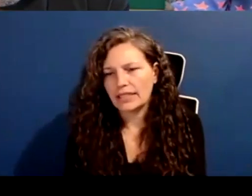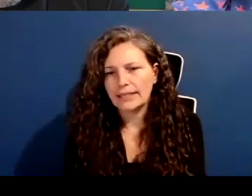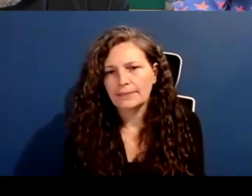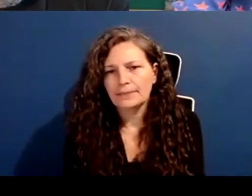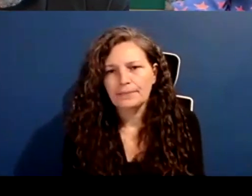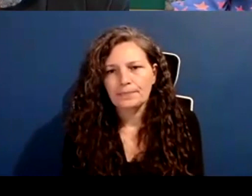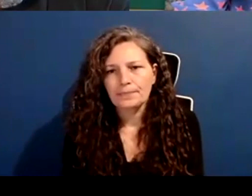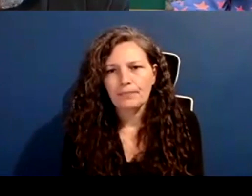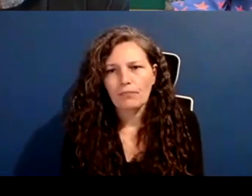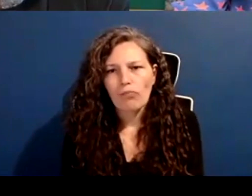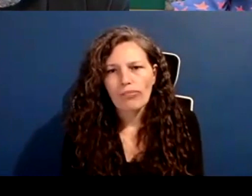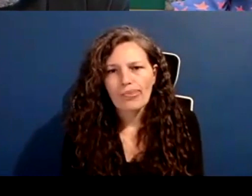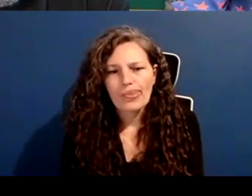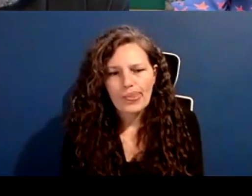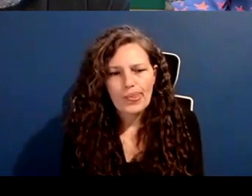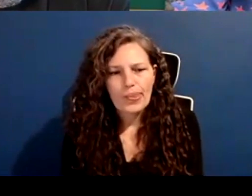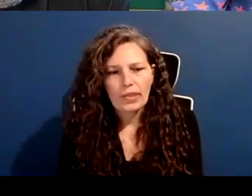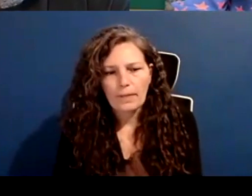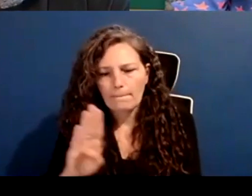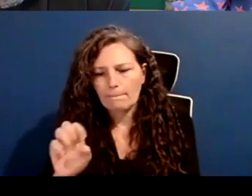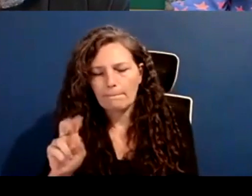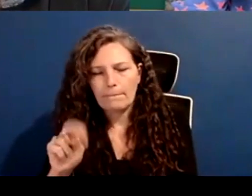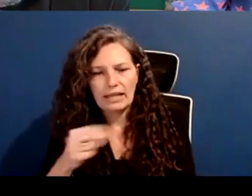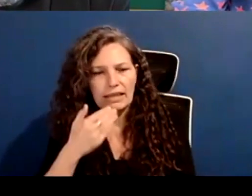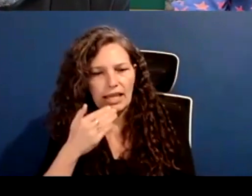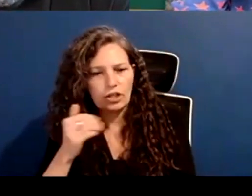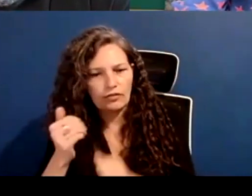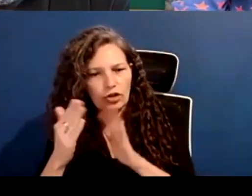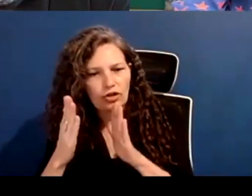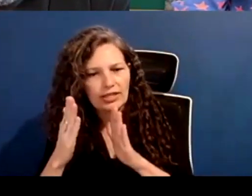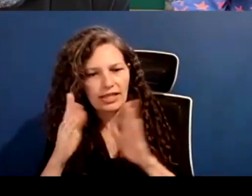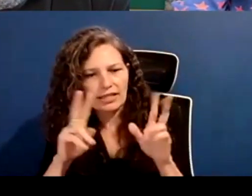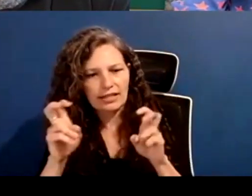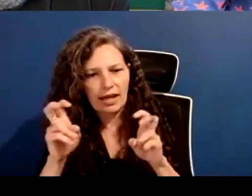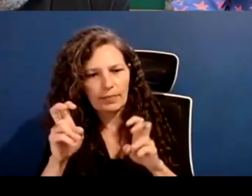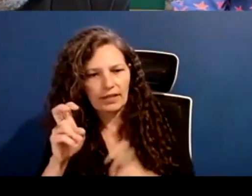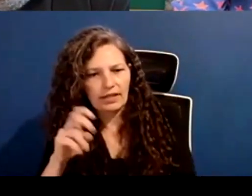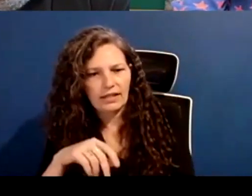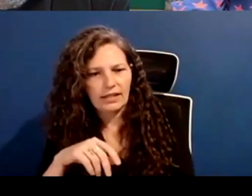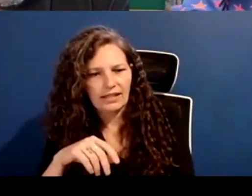Thank you so much for addressing that topic, Dr. Hardwick. It's something that